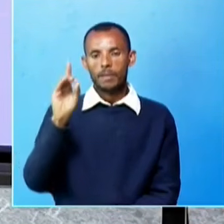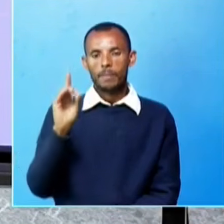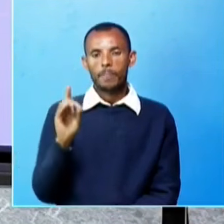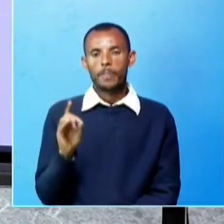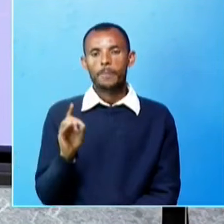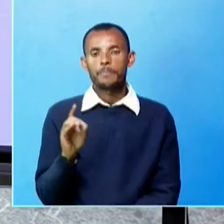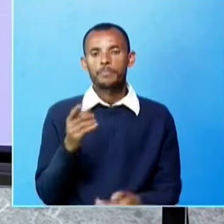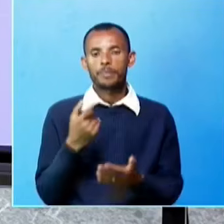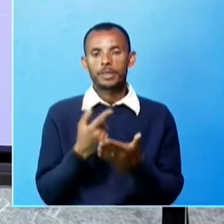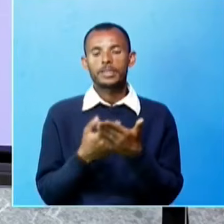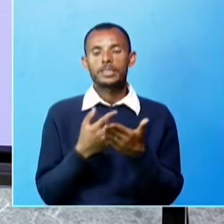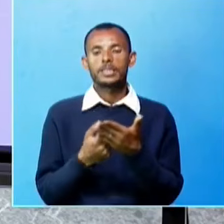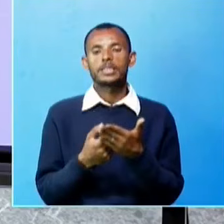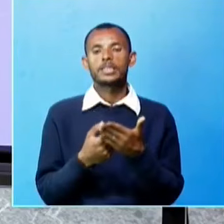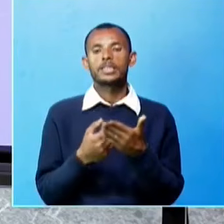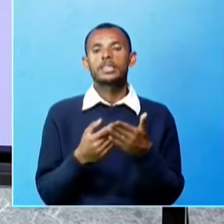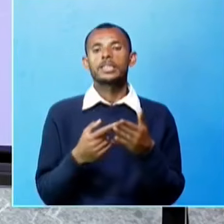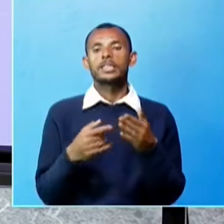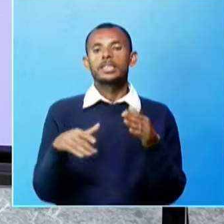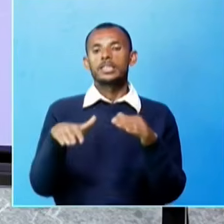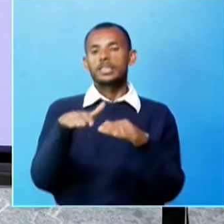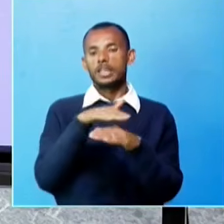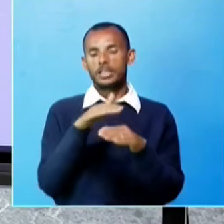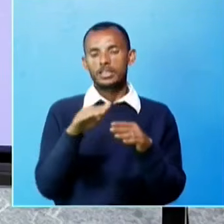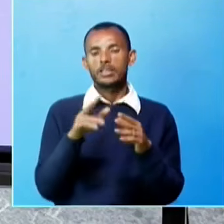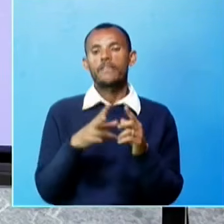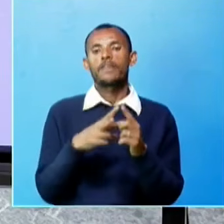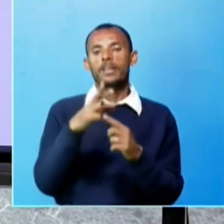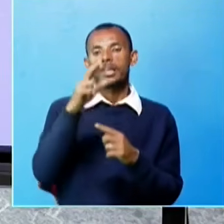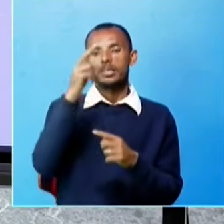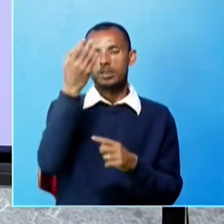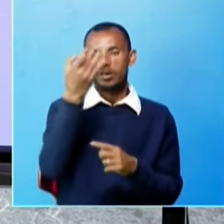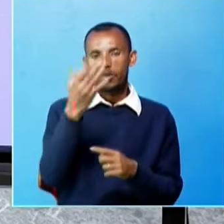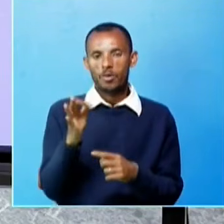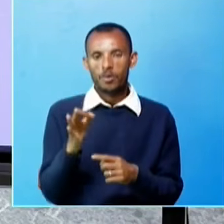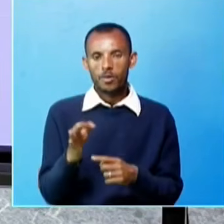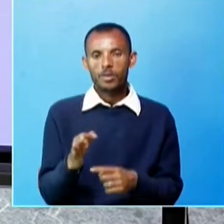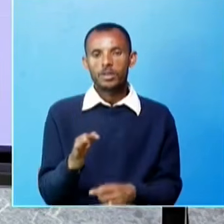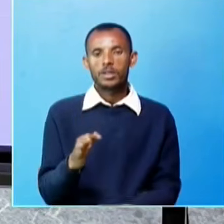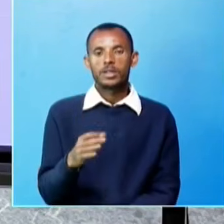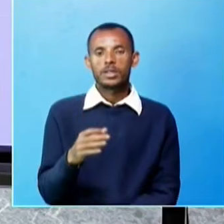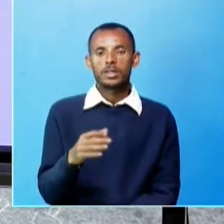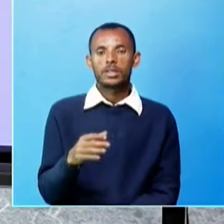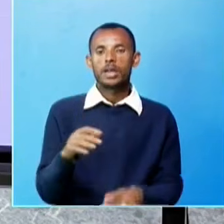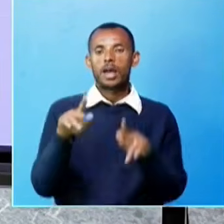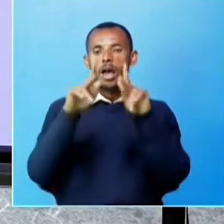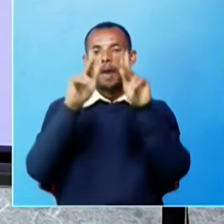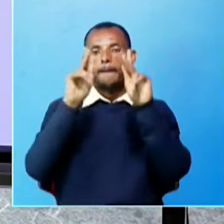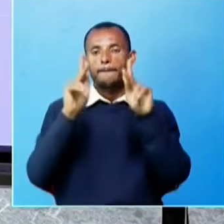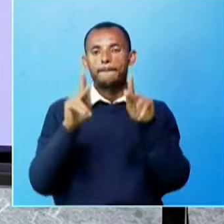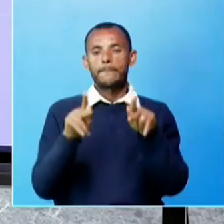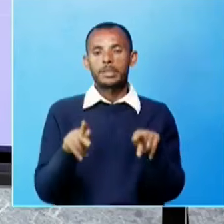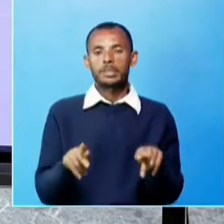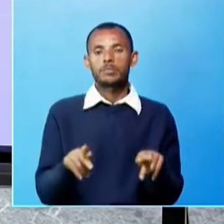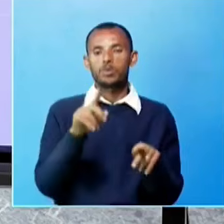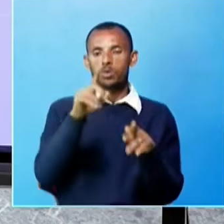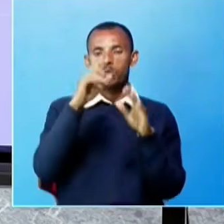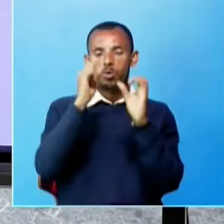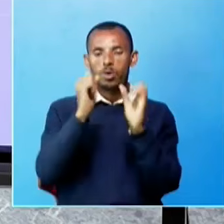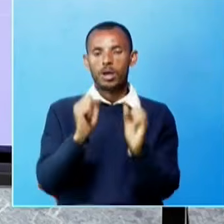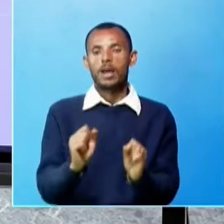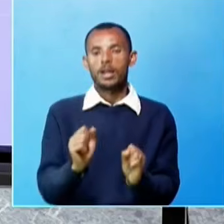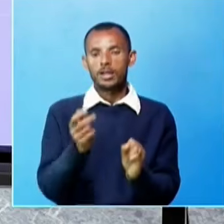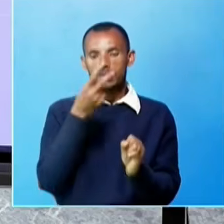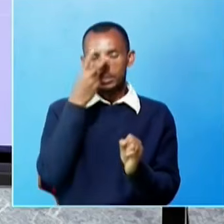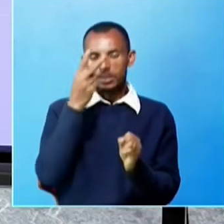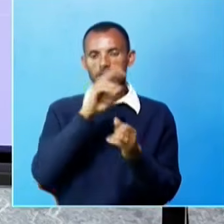these sharp corners are the vertices of this prism. Okay, so you can see all